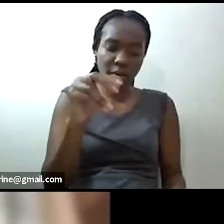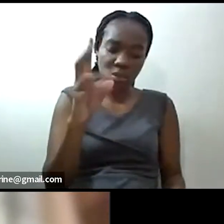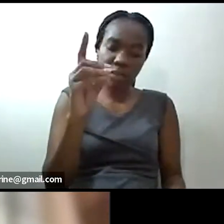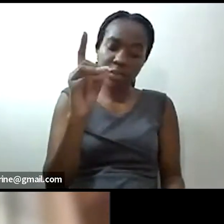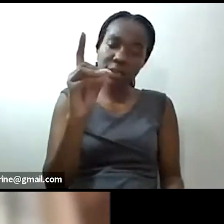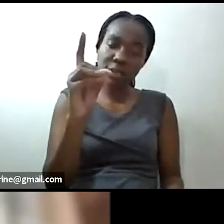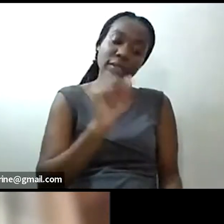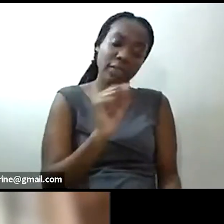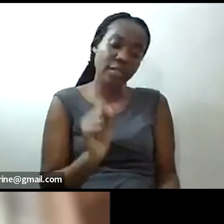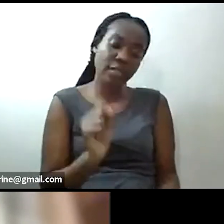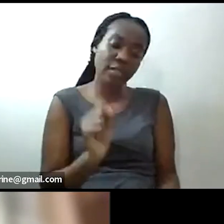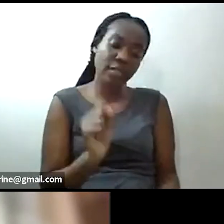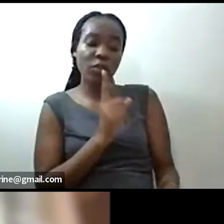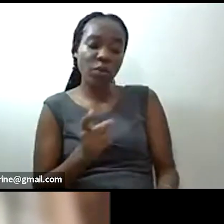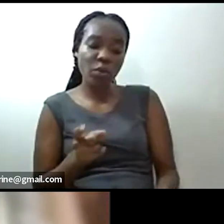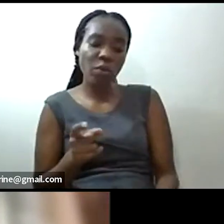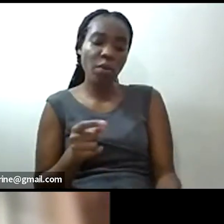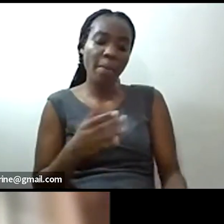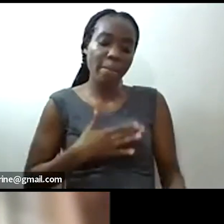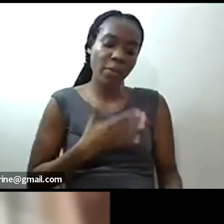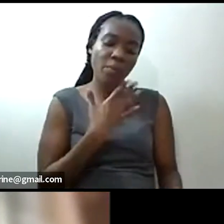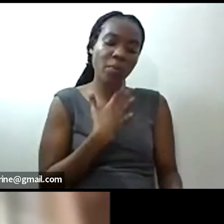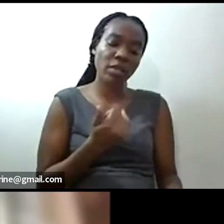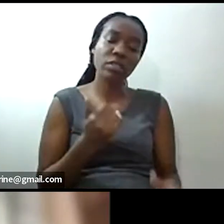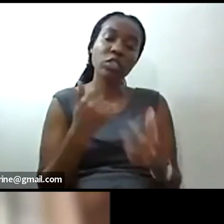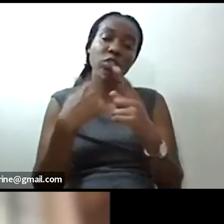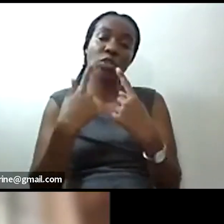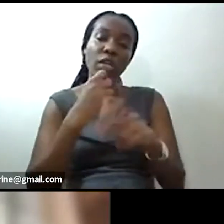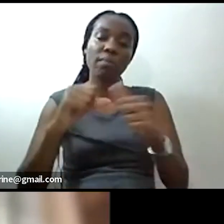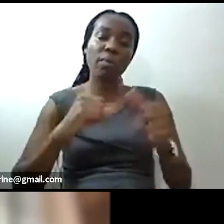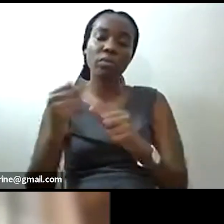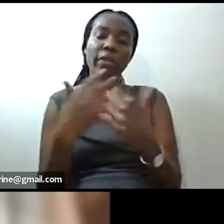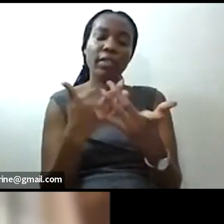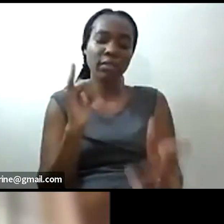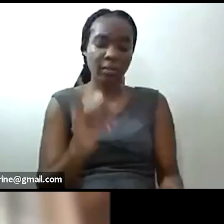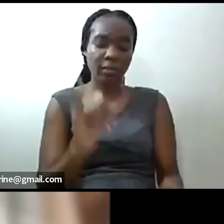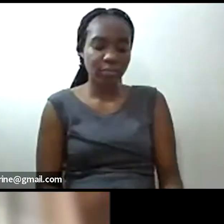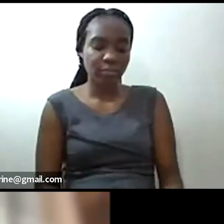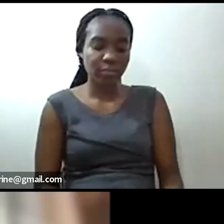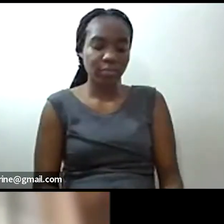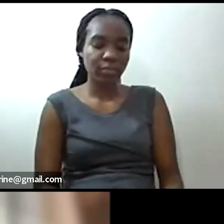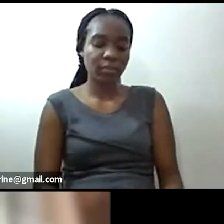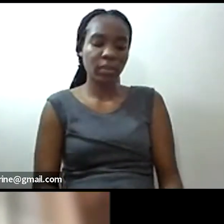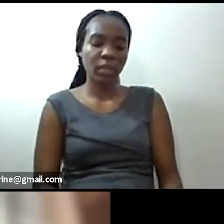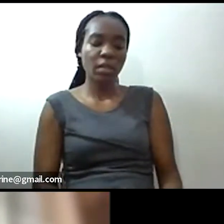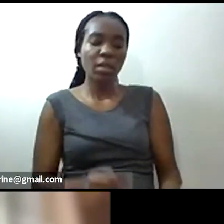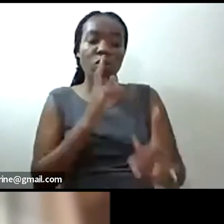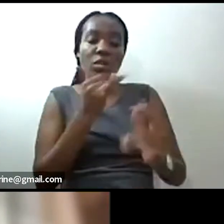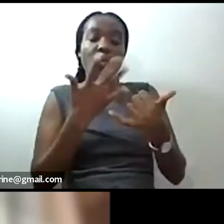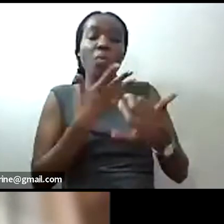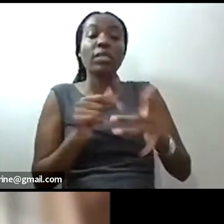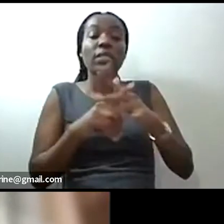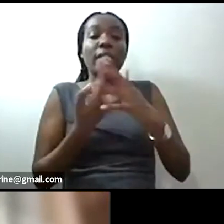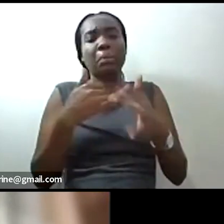those products. So to start with, let me say that I don't have anything to share on the screen